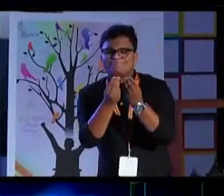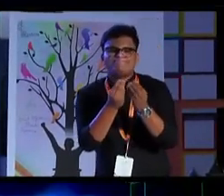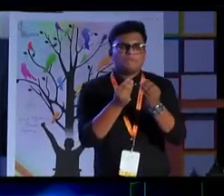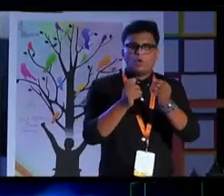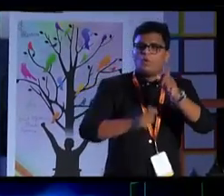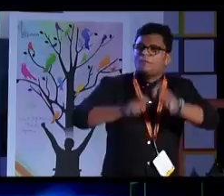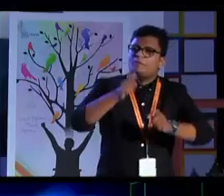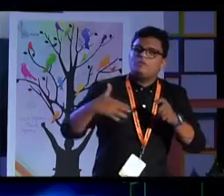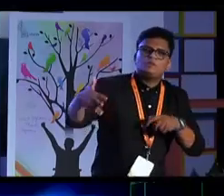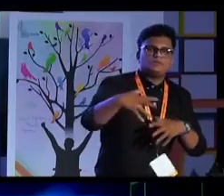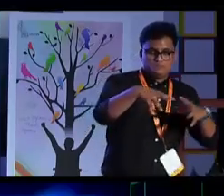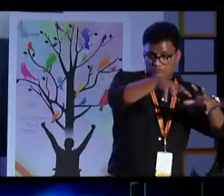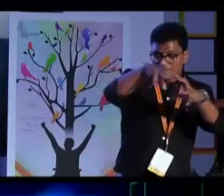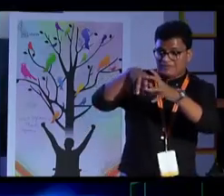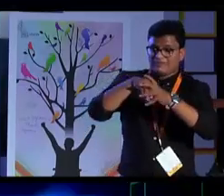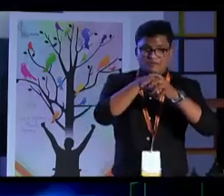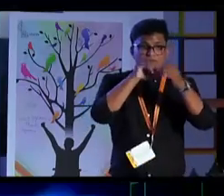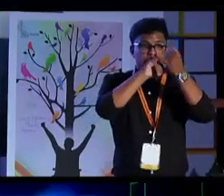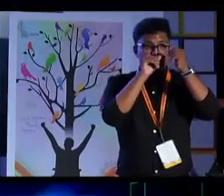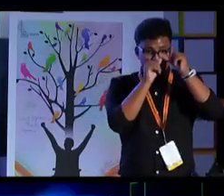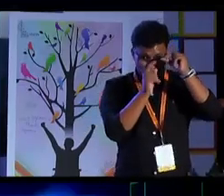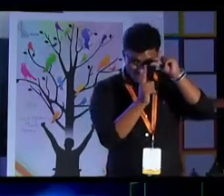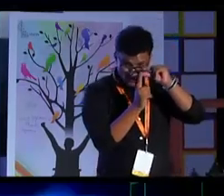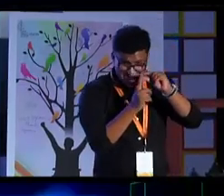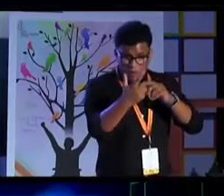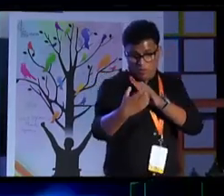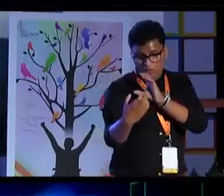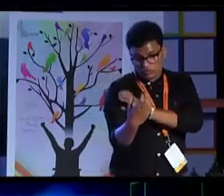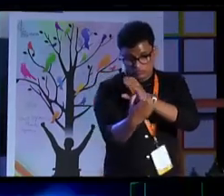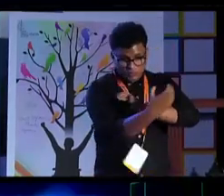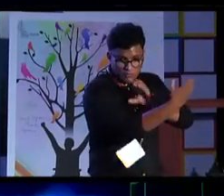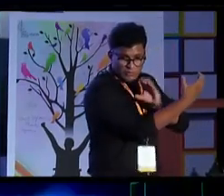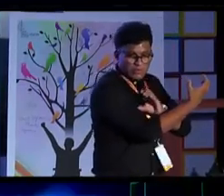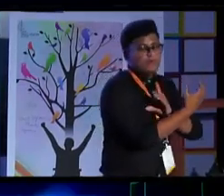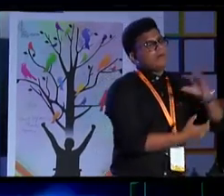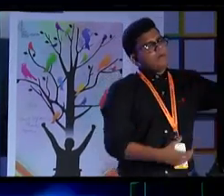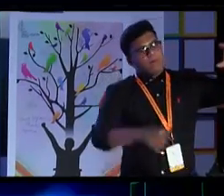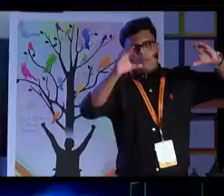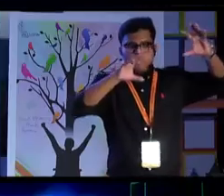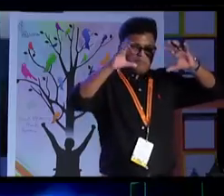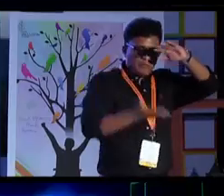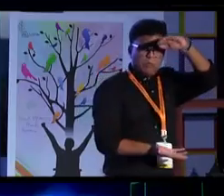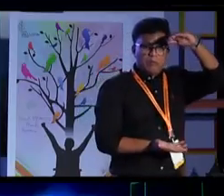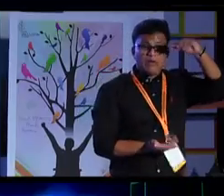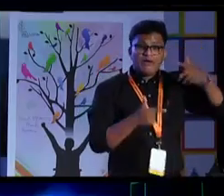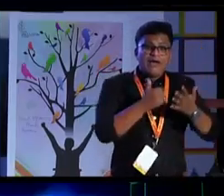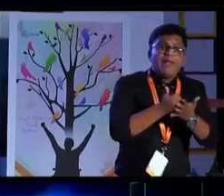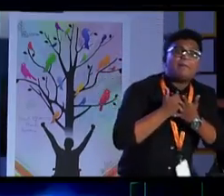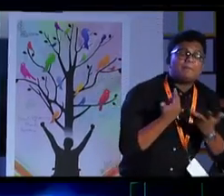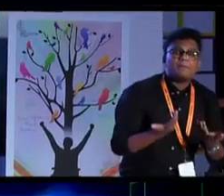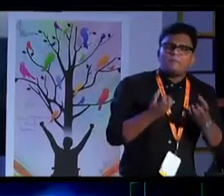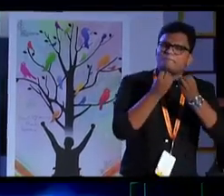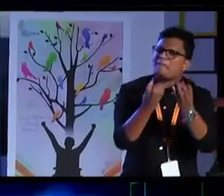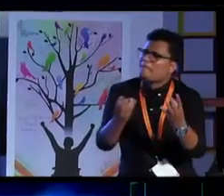together, join Voice of SAP, bring your strength, thought leadership, resources. We have ample things to